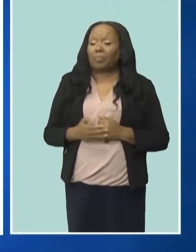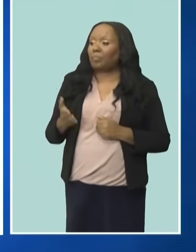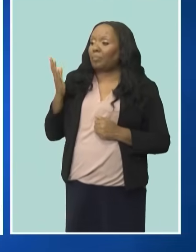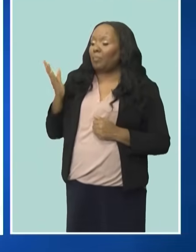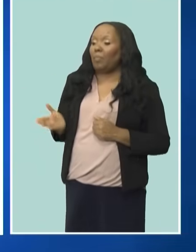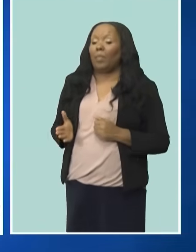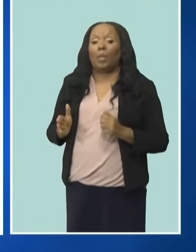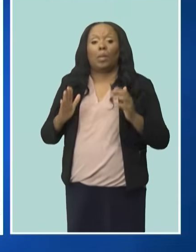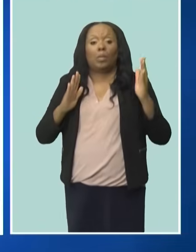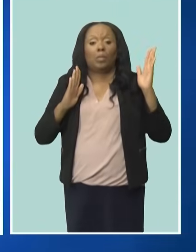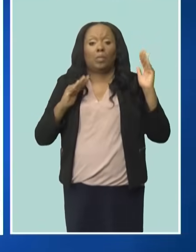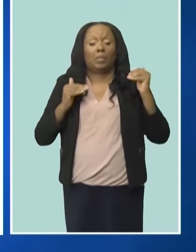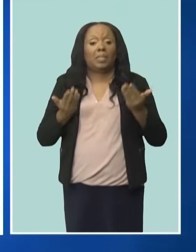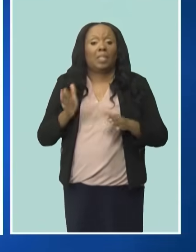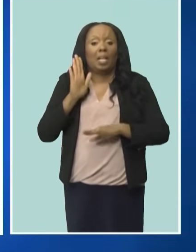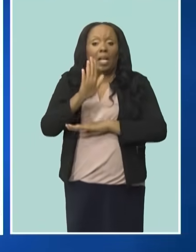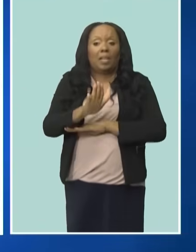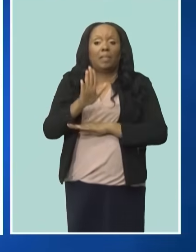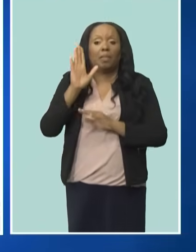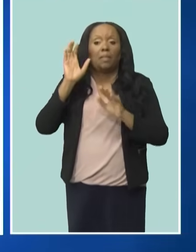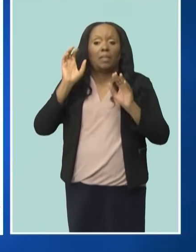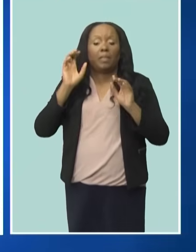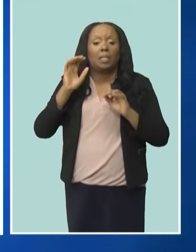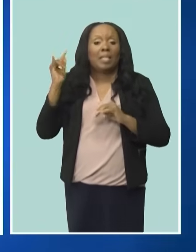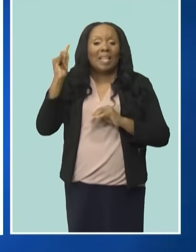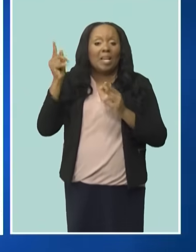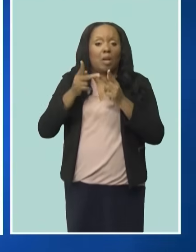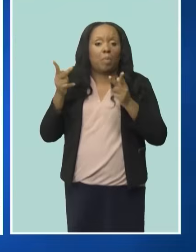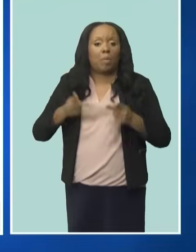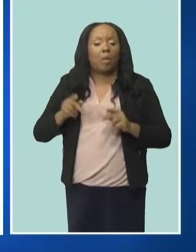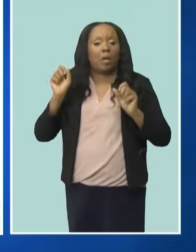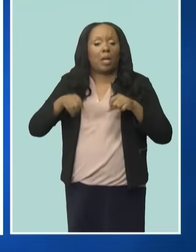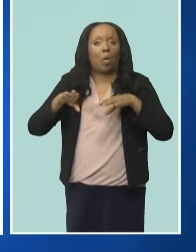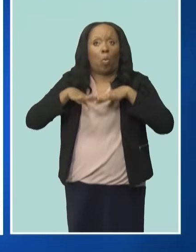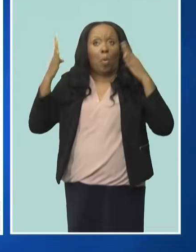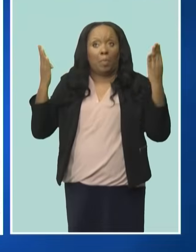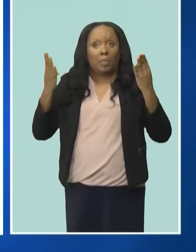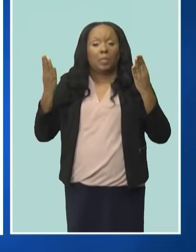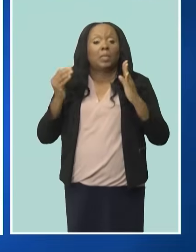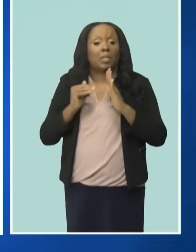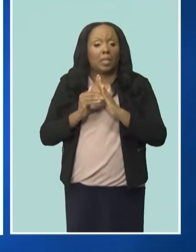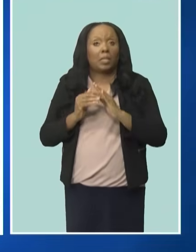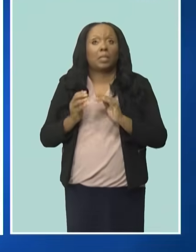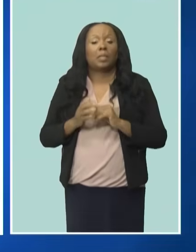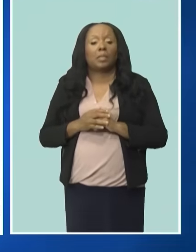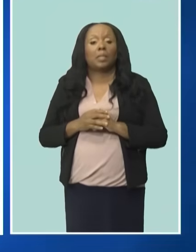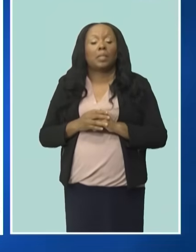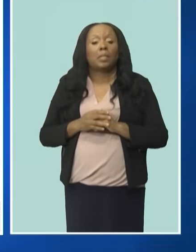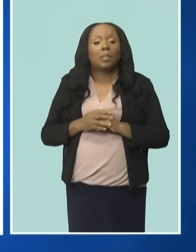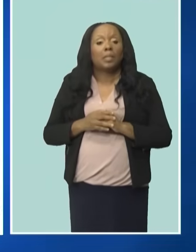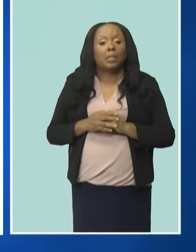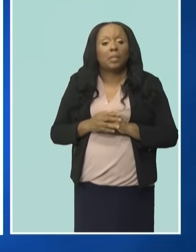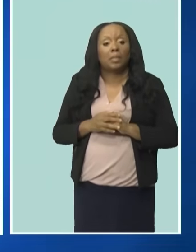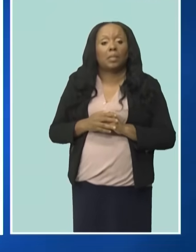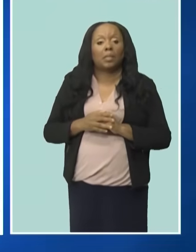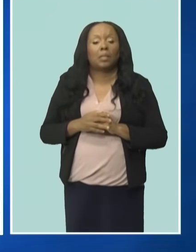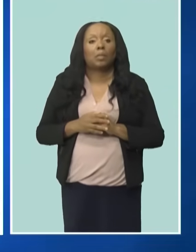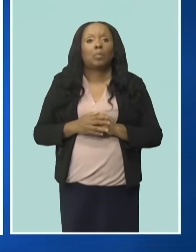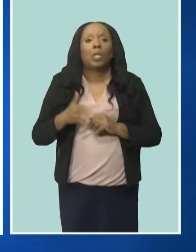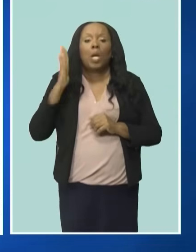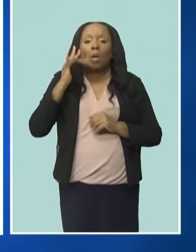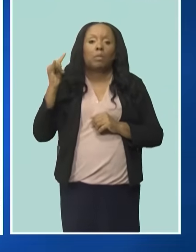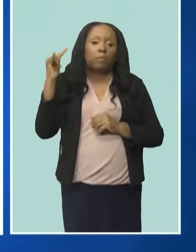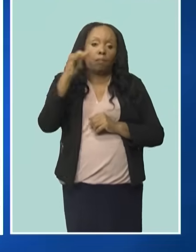airport by late this afternoon, early tomorrow morning for relief flights. I'll then be flying down to Montego Bay to